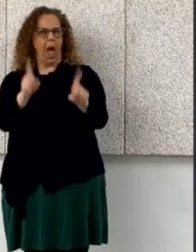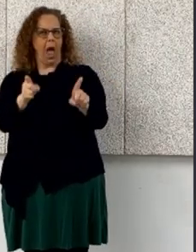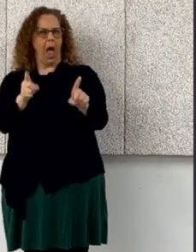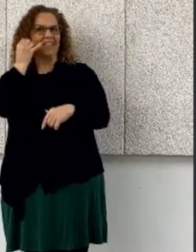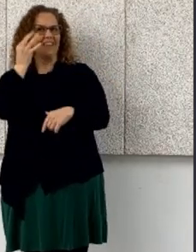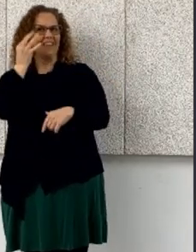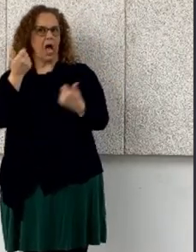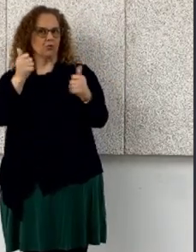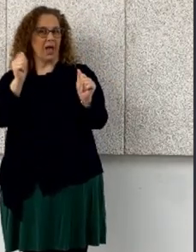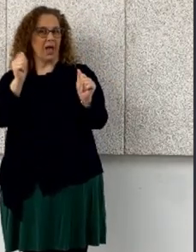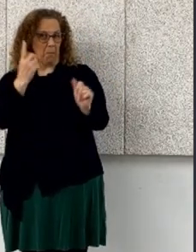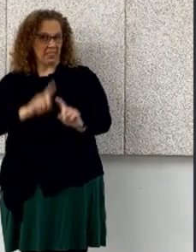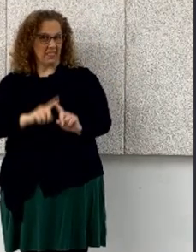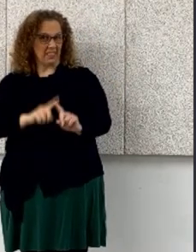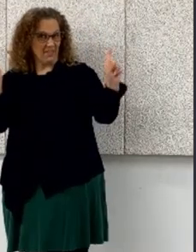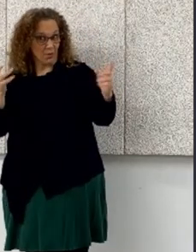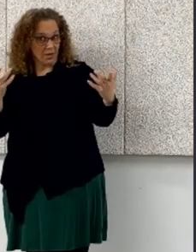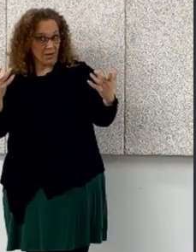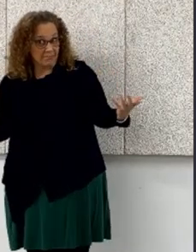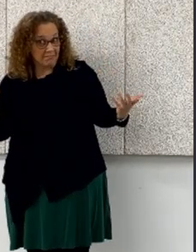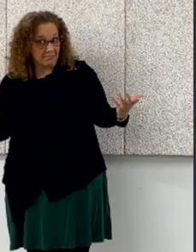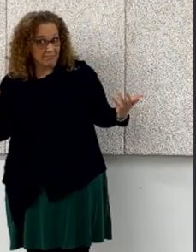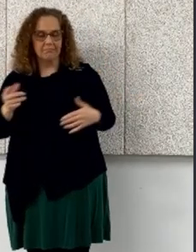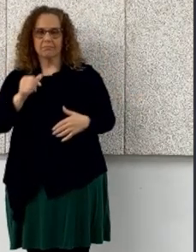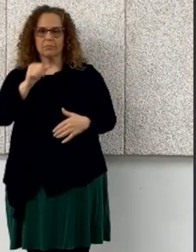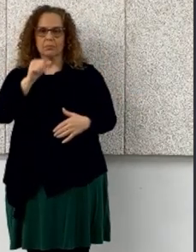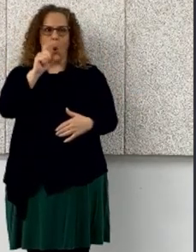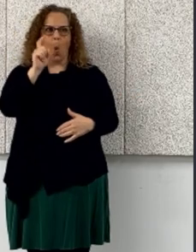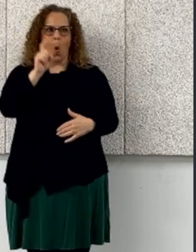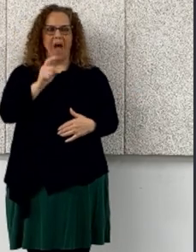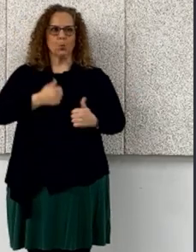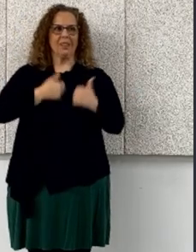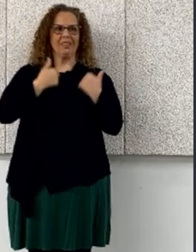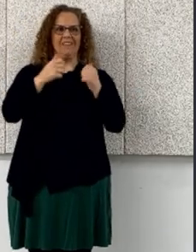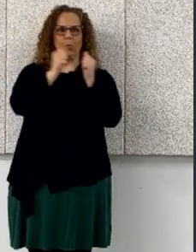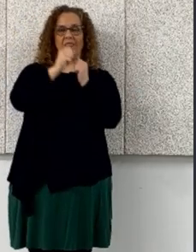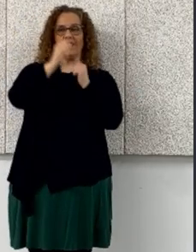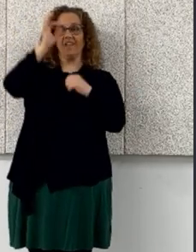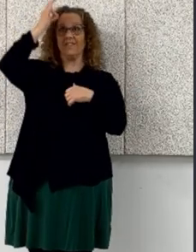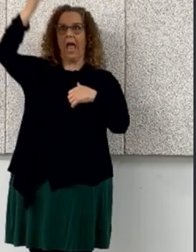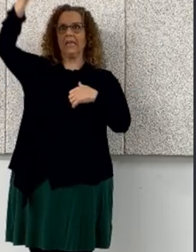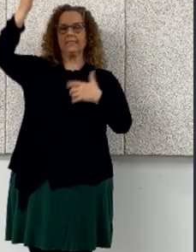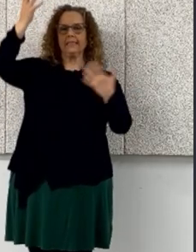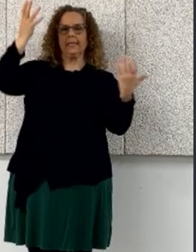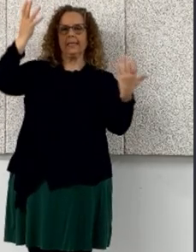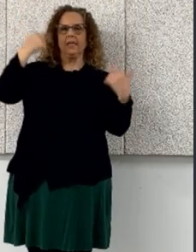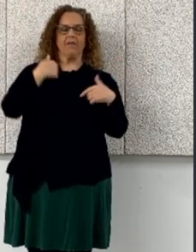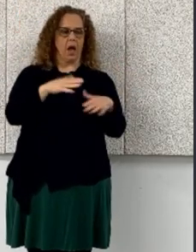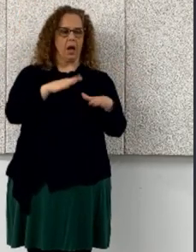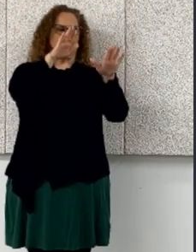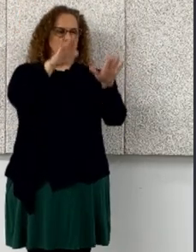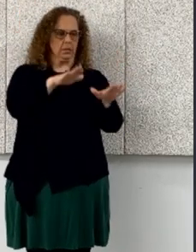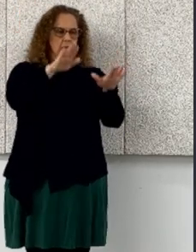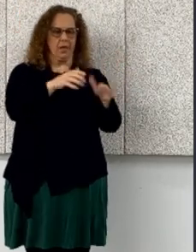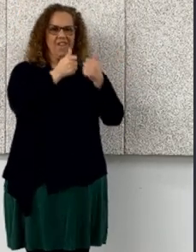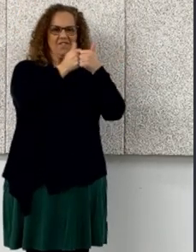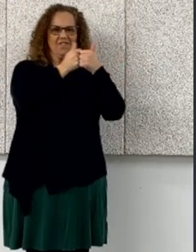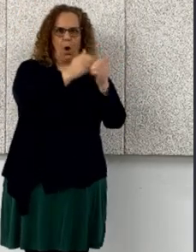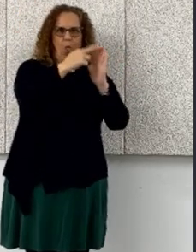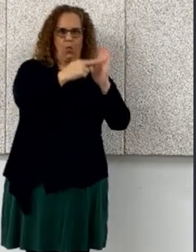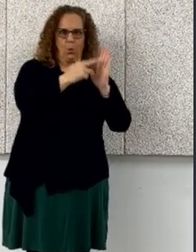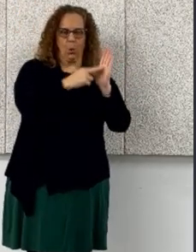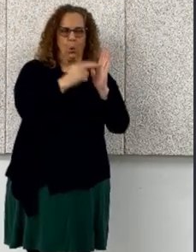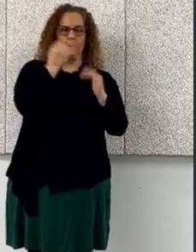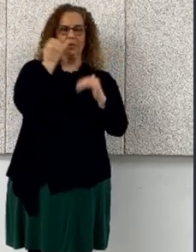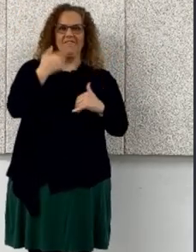You know, don't live under a fantasy that if you obey the rule, if you don't obey the rule,